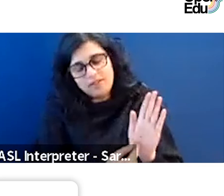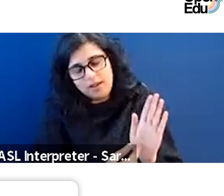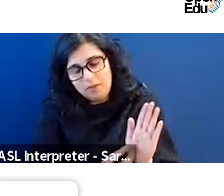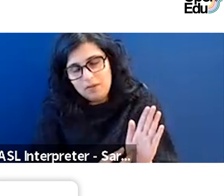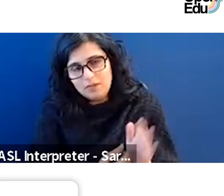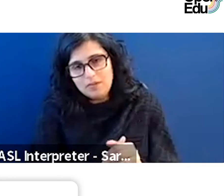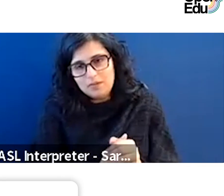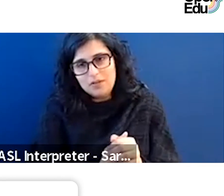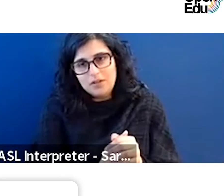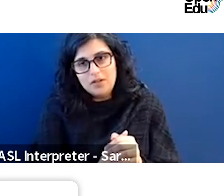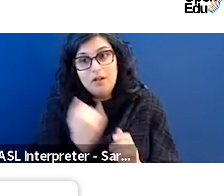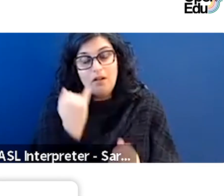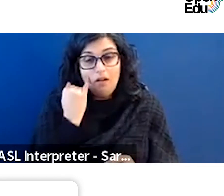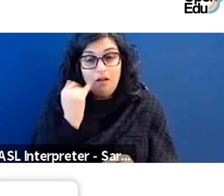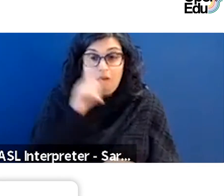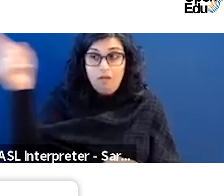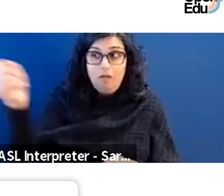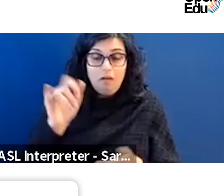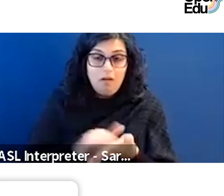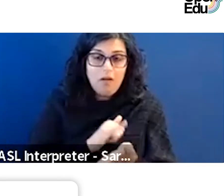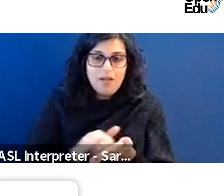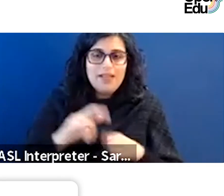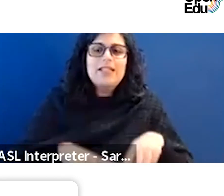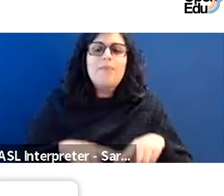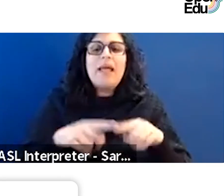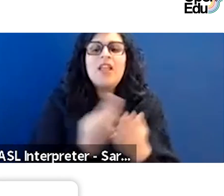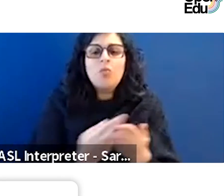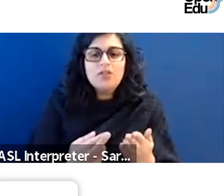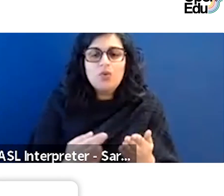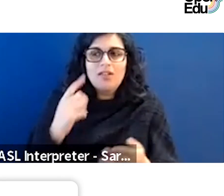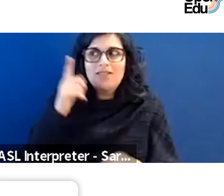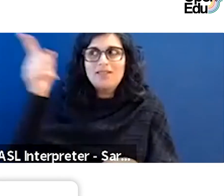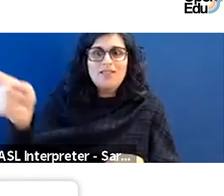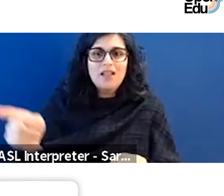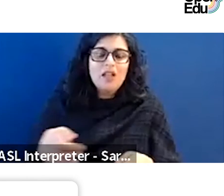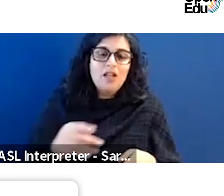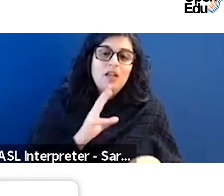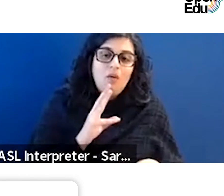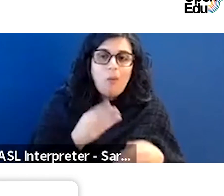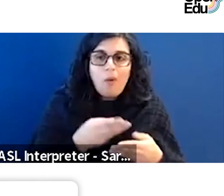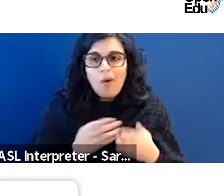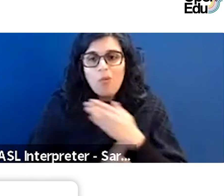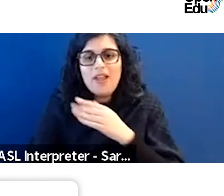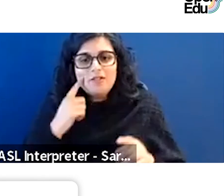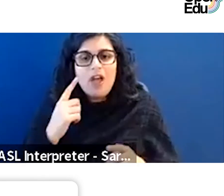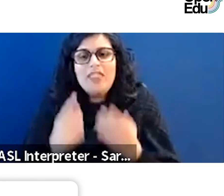were to be in New York, it would depend on the resource of New York and what are the ways specifically for that area. I